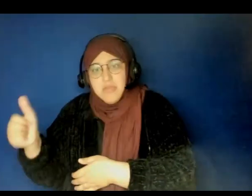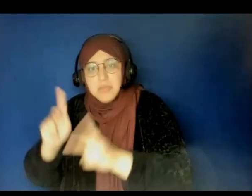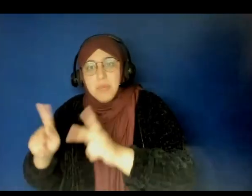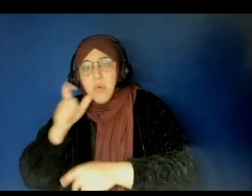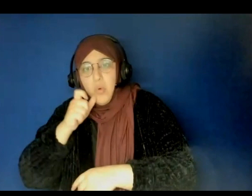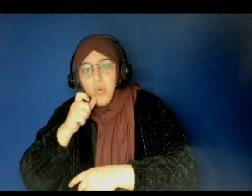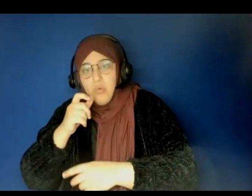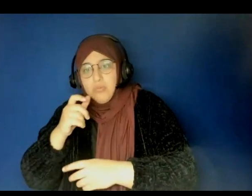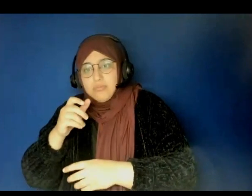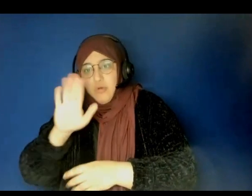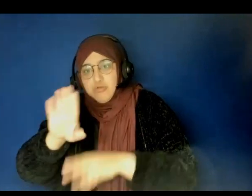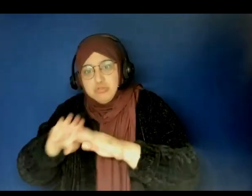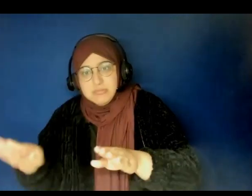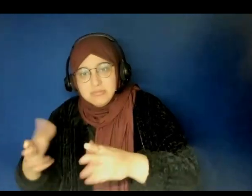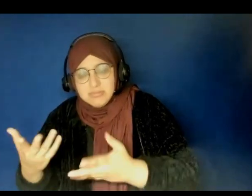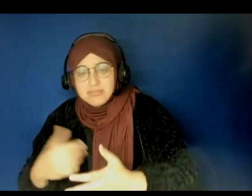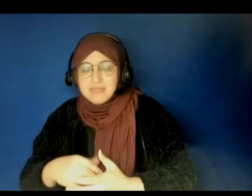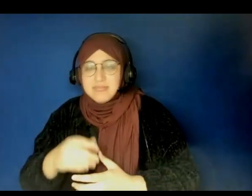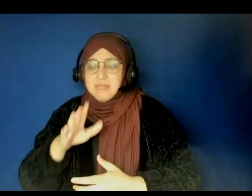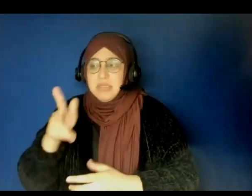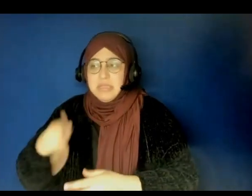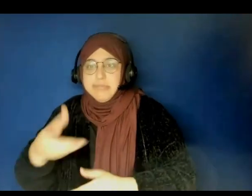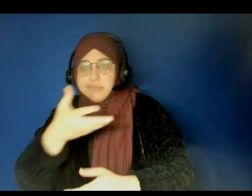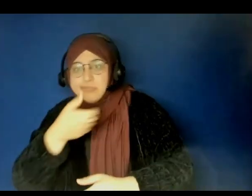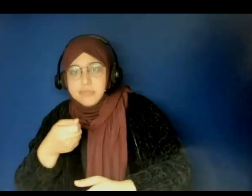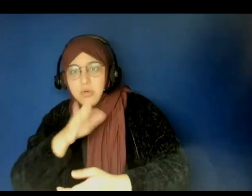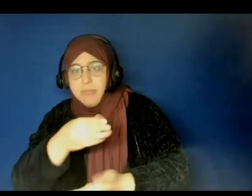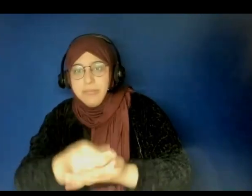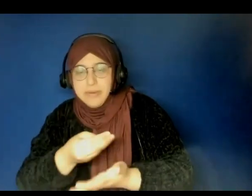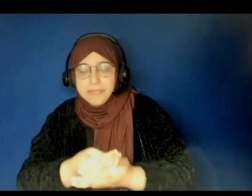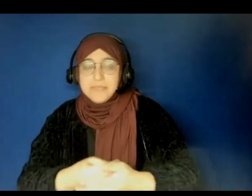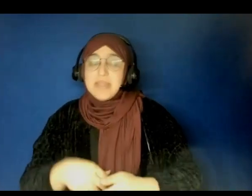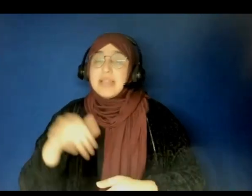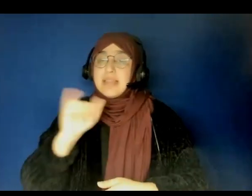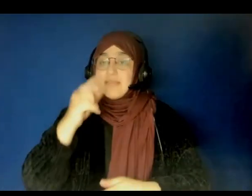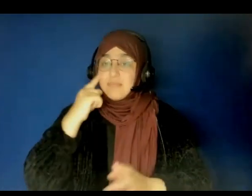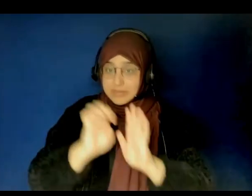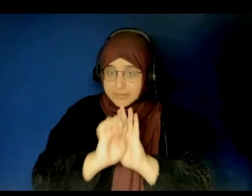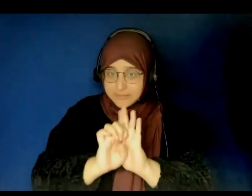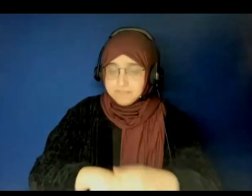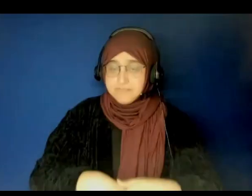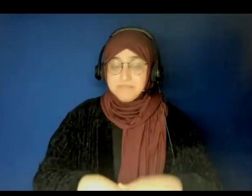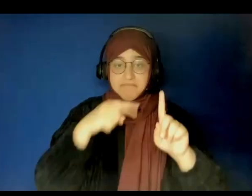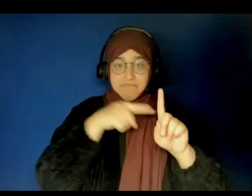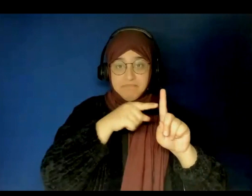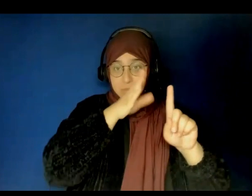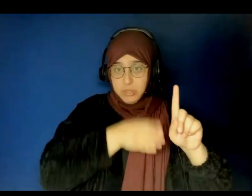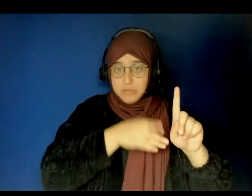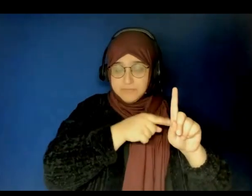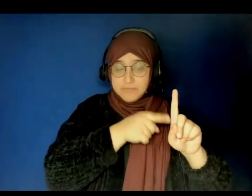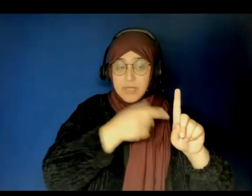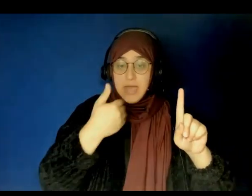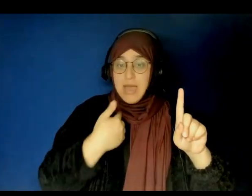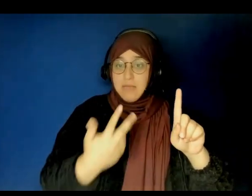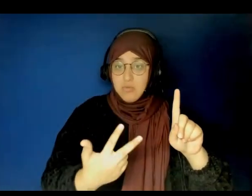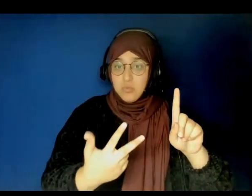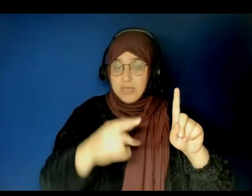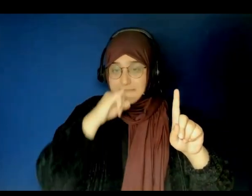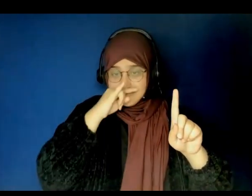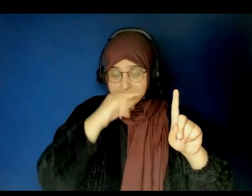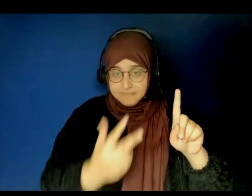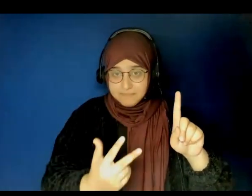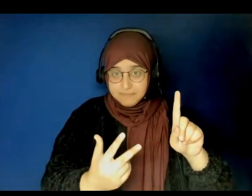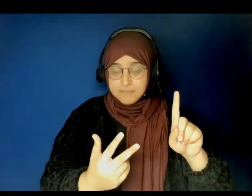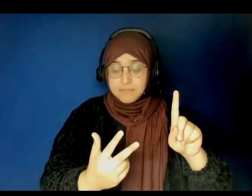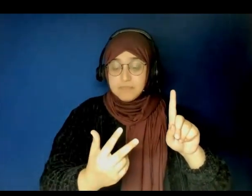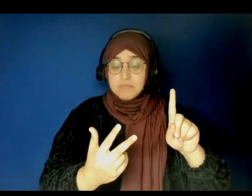says, well, I have 3 children. 2 of those children are very well off. The third one is